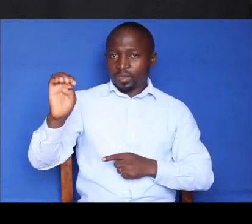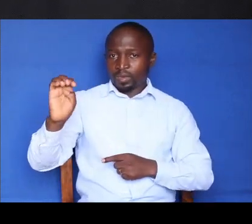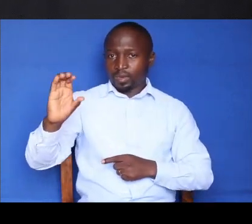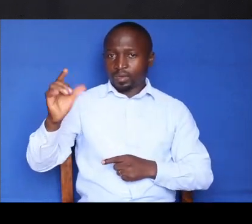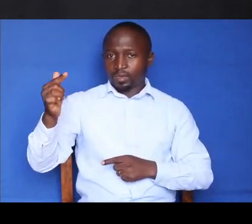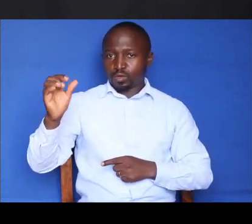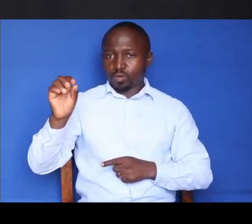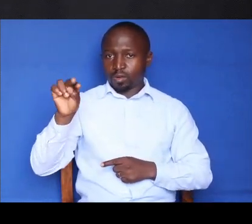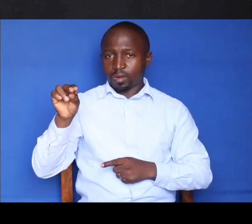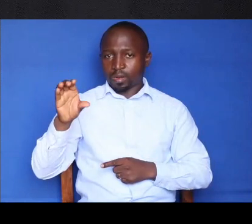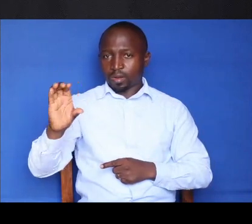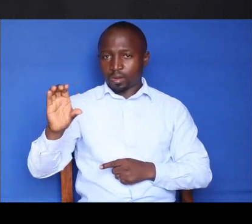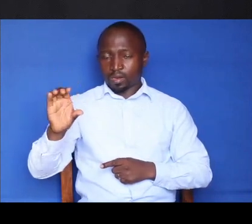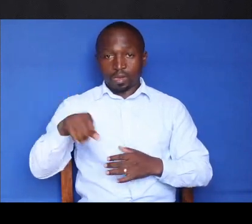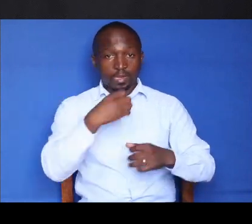tectonic